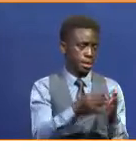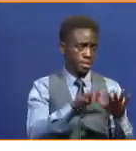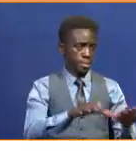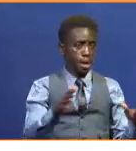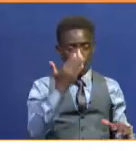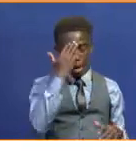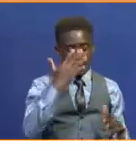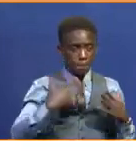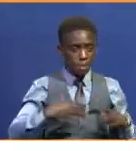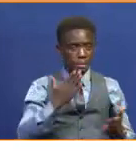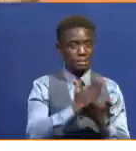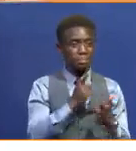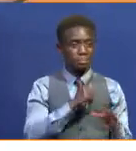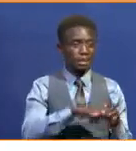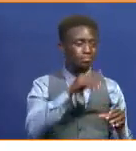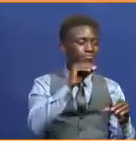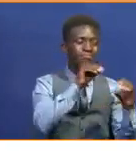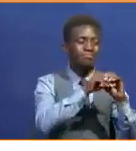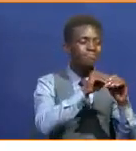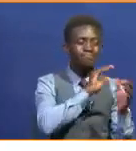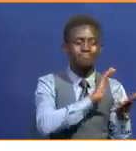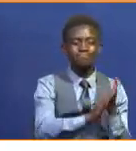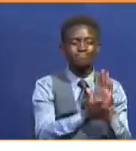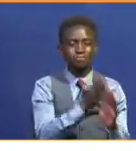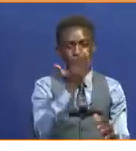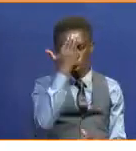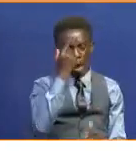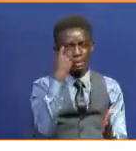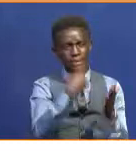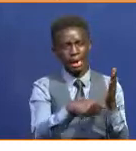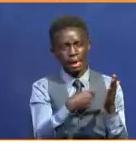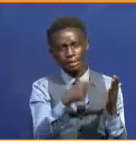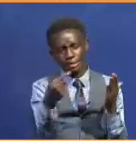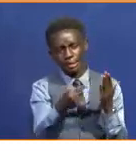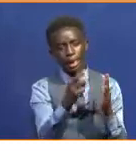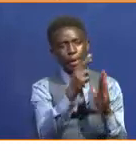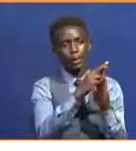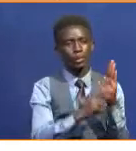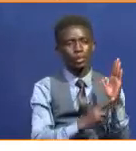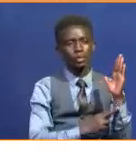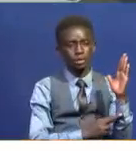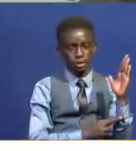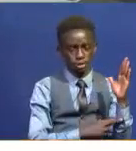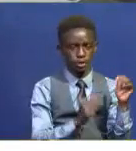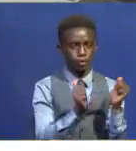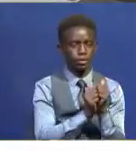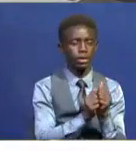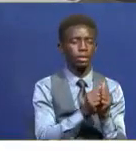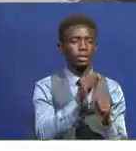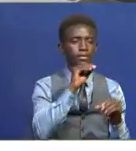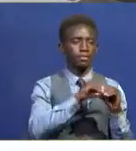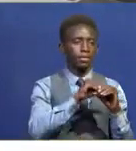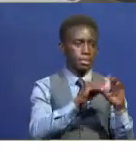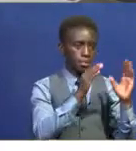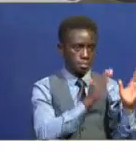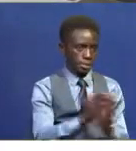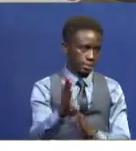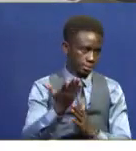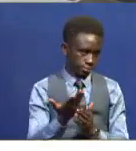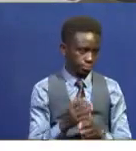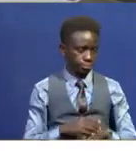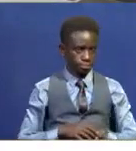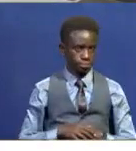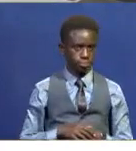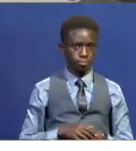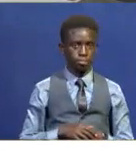away from investing in something because of the tax implications that come along with the investment plan. Yeah, thank you. Yeah.